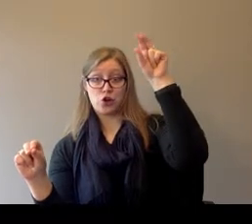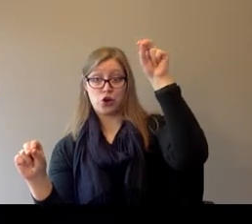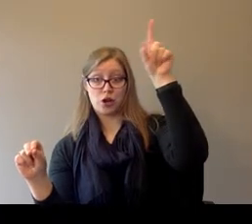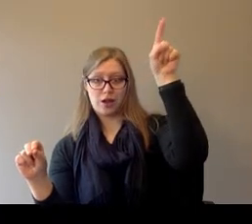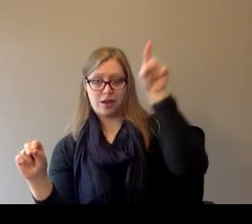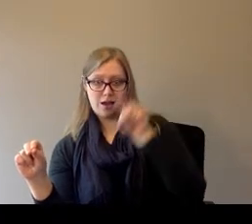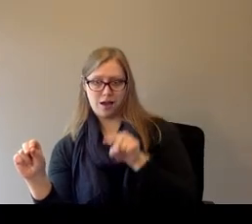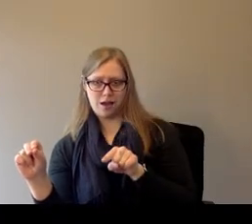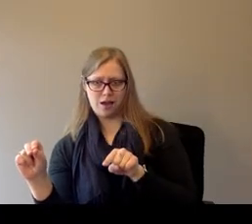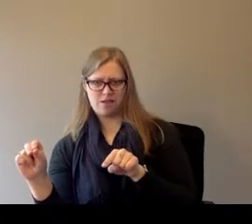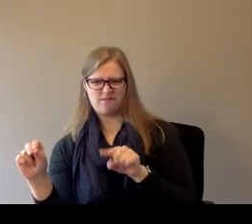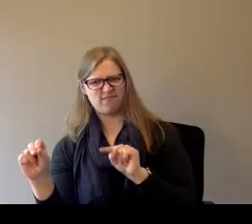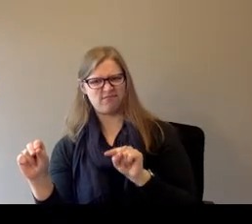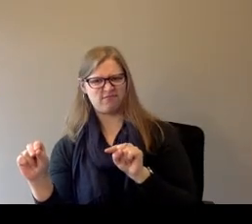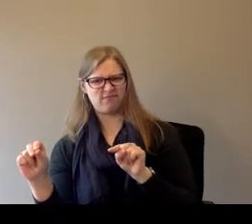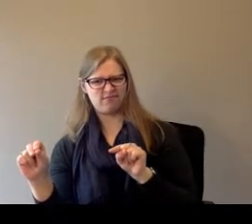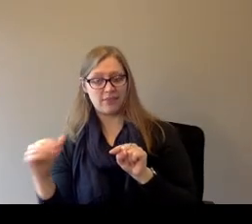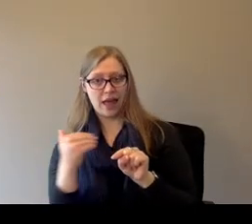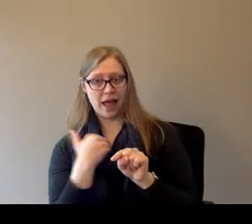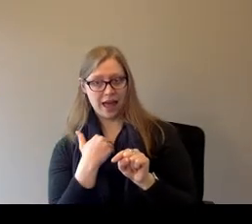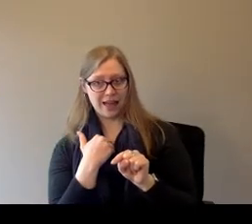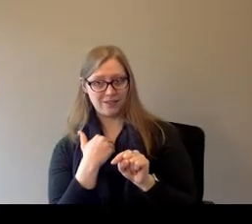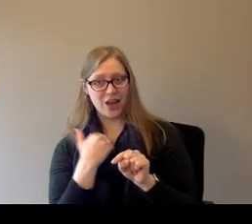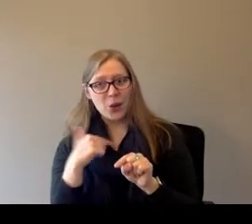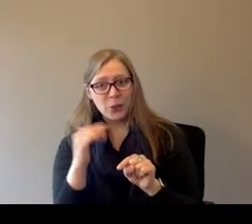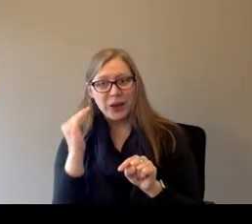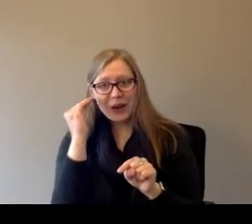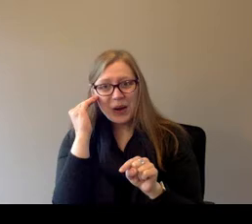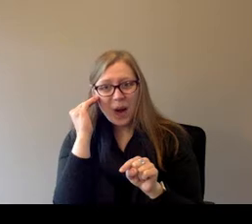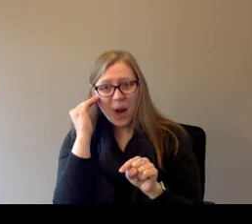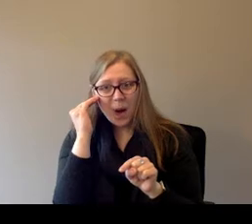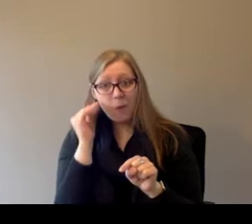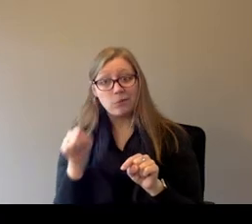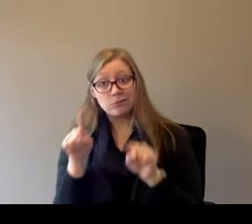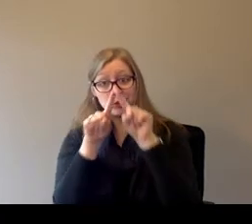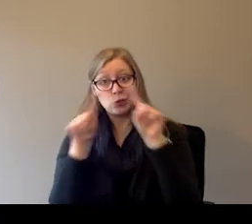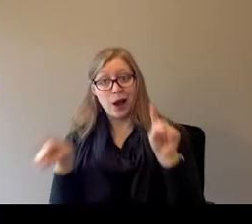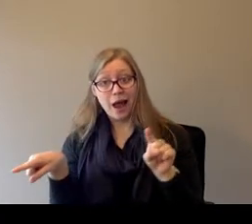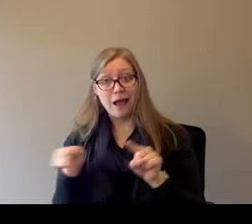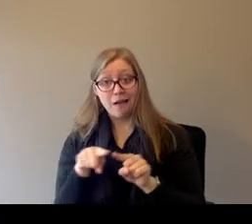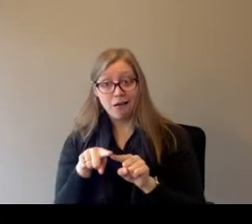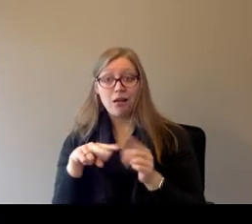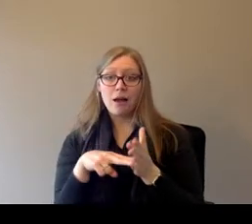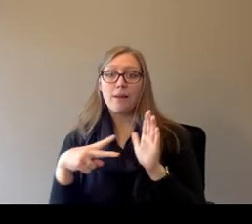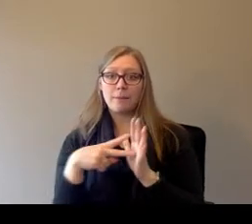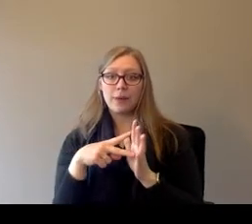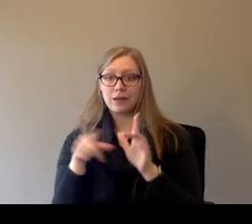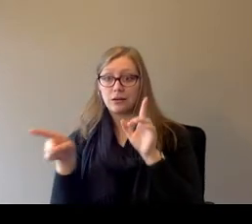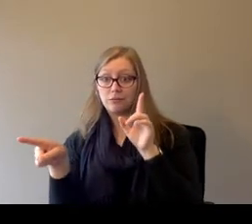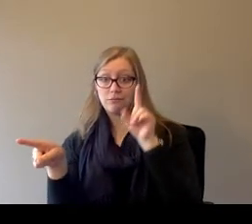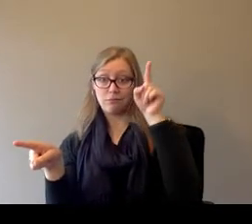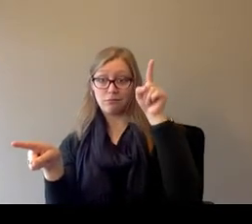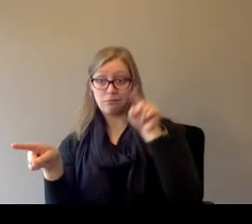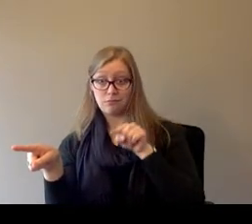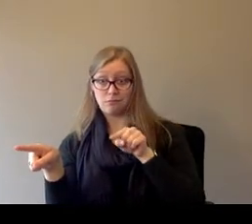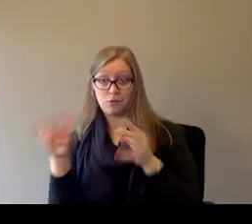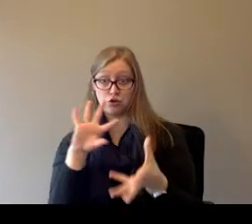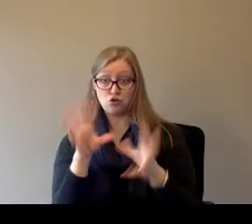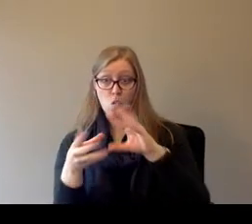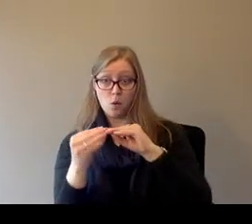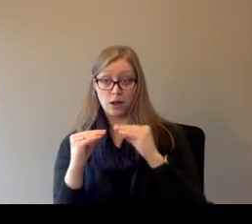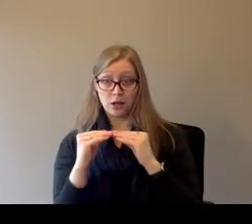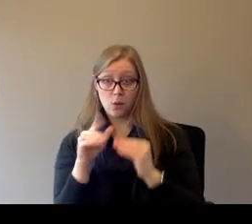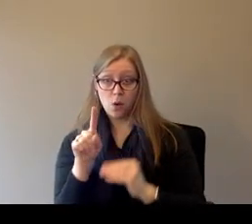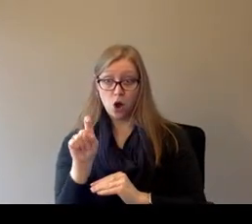here. And we know that because it is a triangle, that the total angle measure is 180. If we